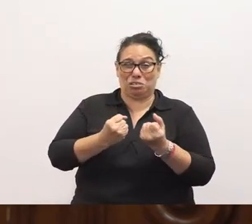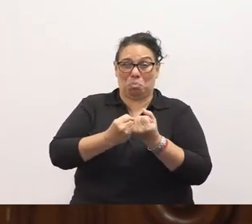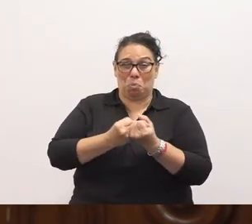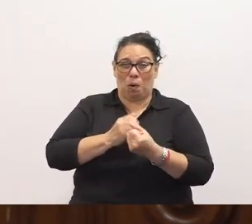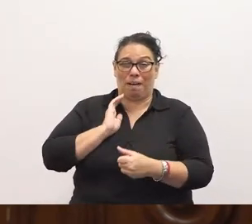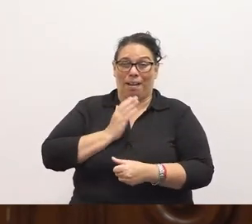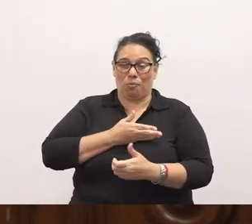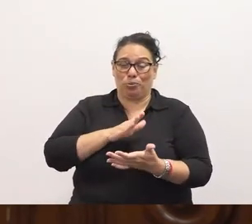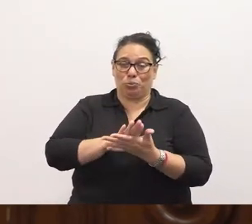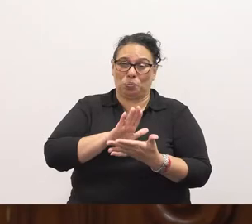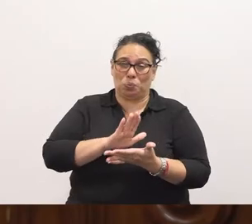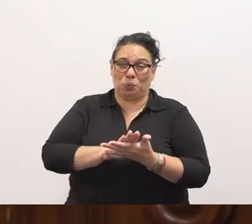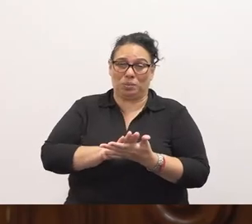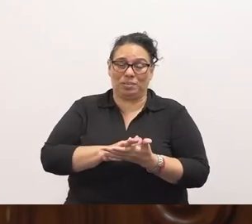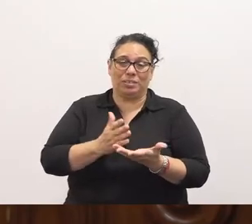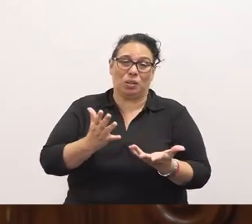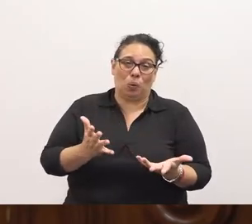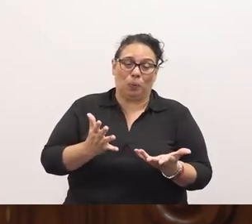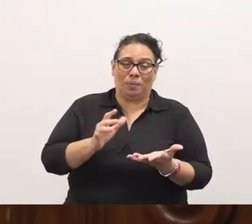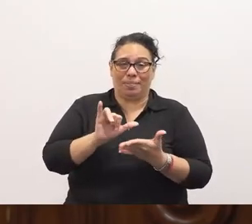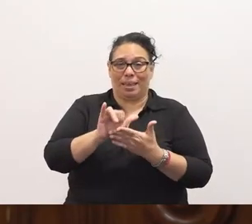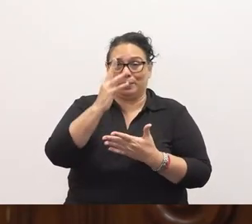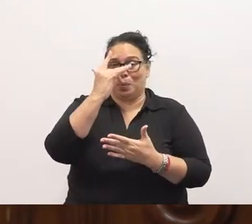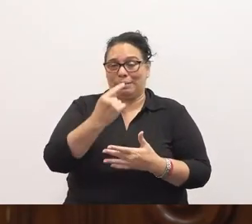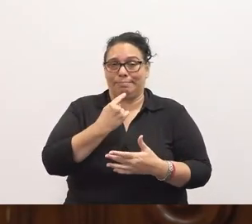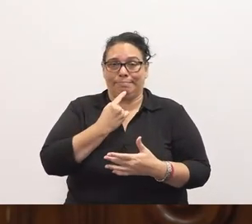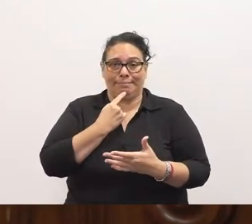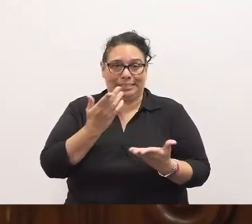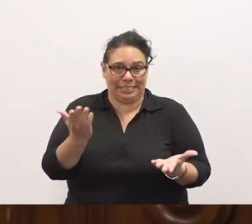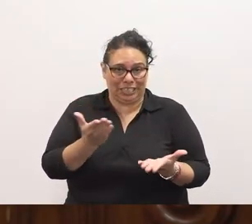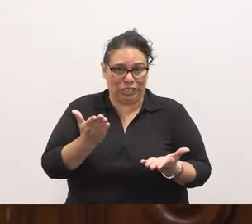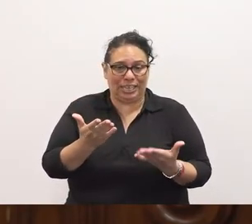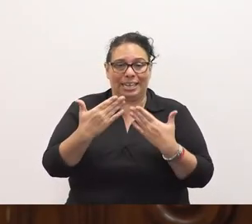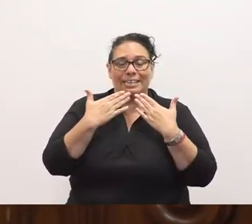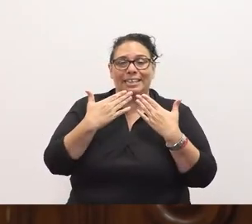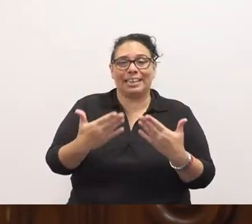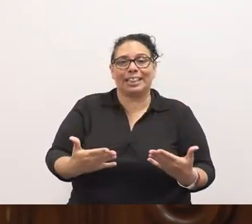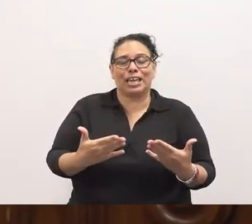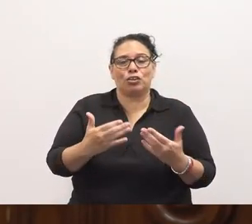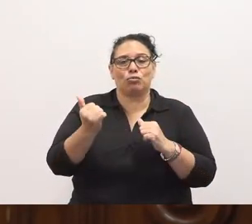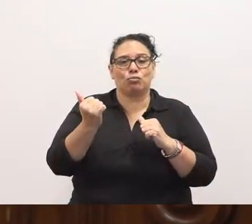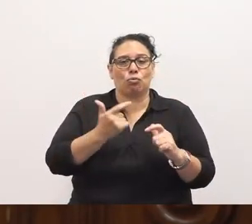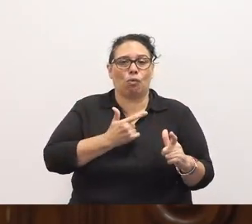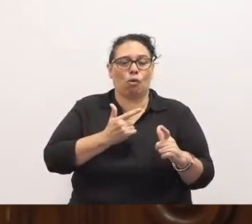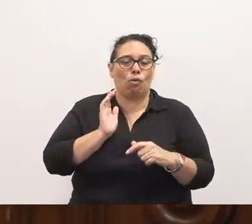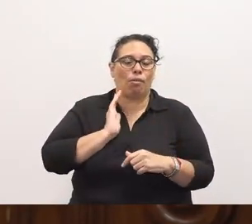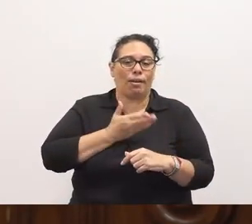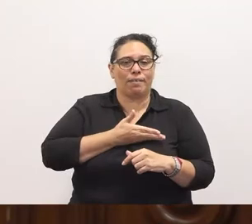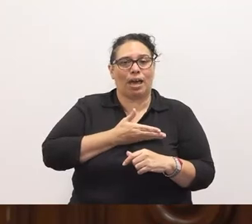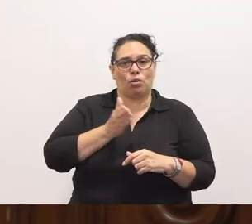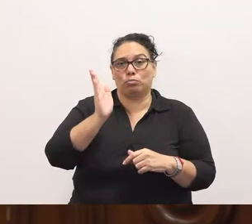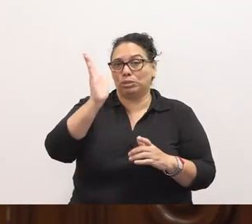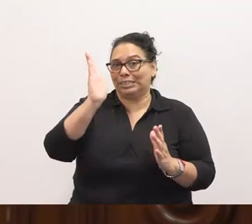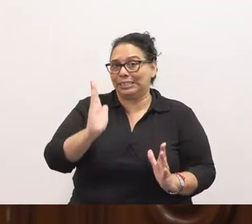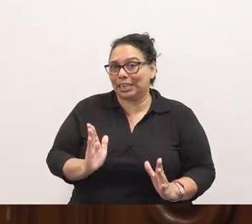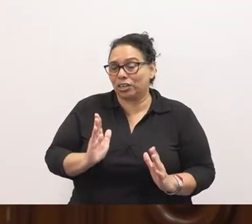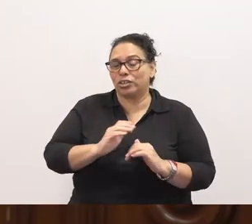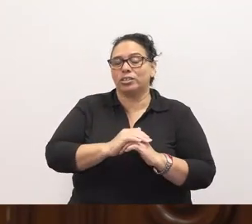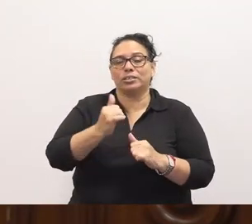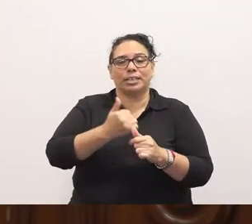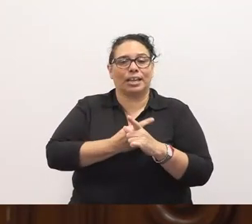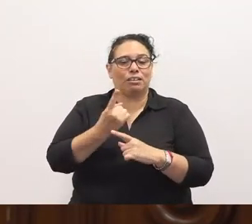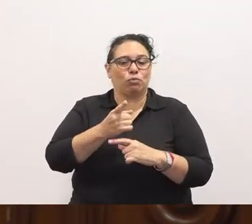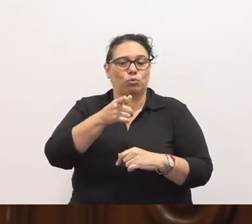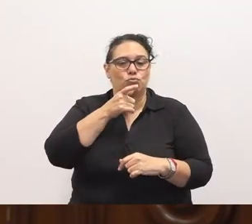schools, and that's why I mention it here. And then thank you to all of our presenters and everyone